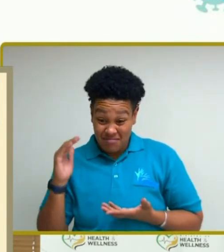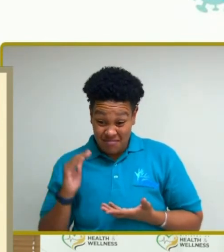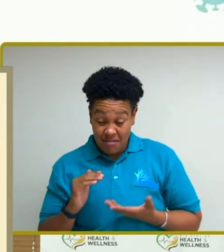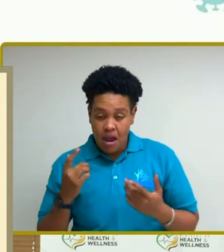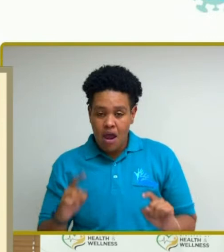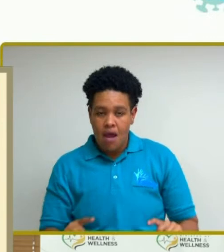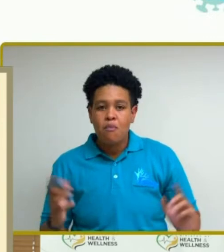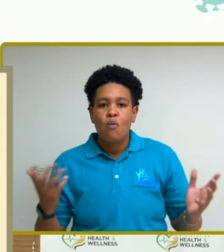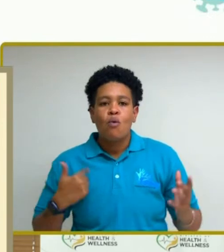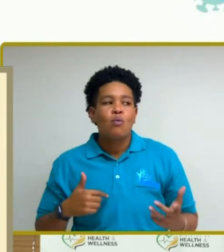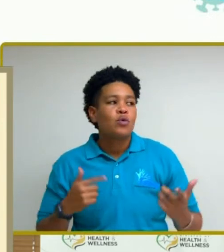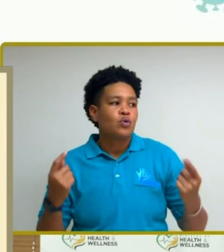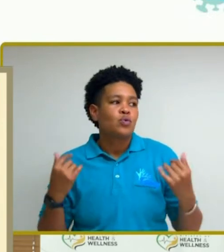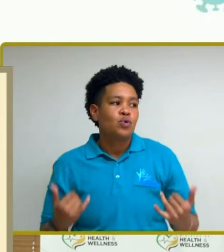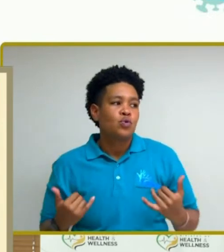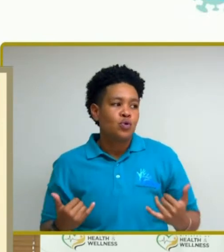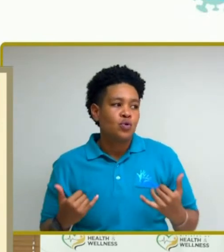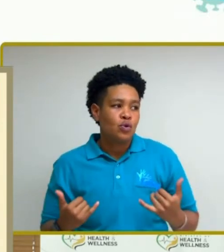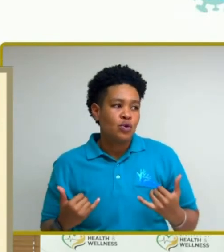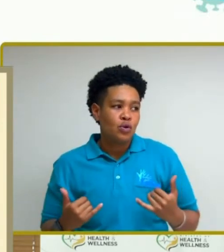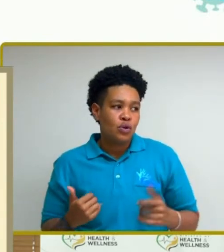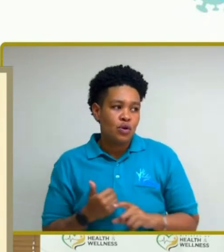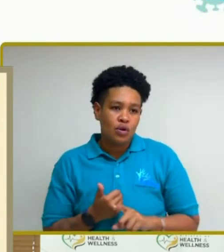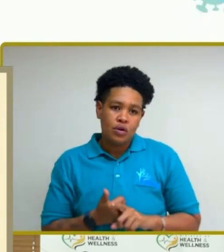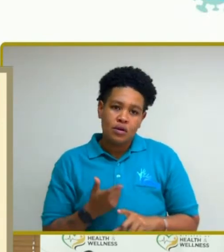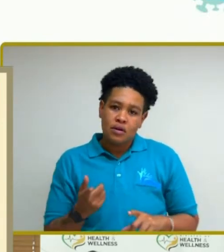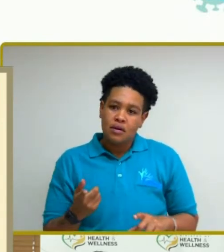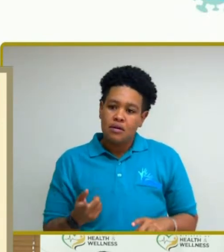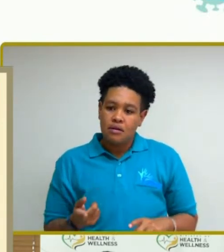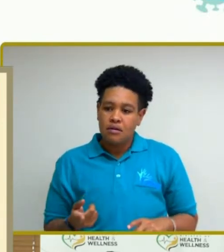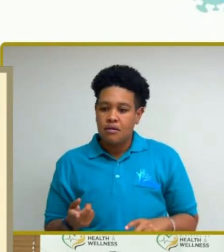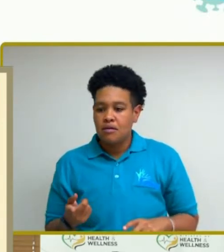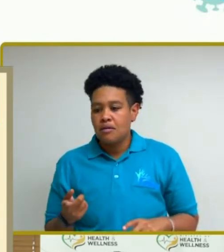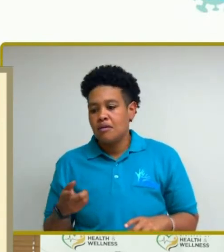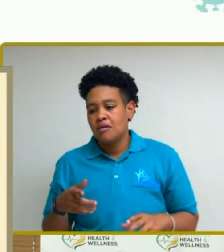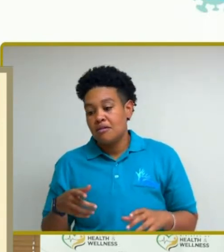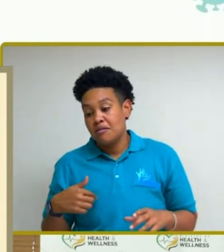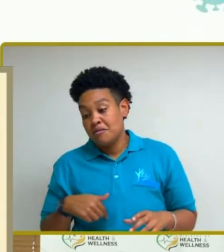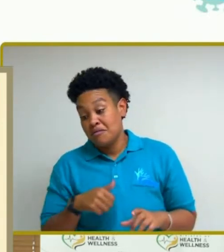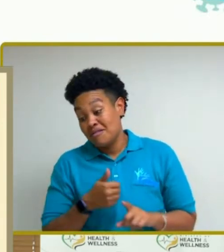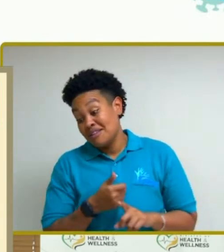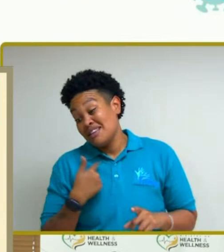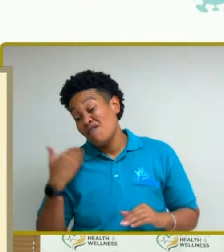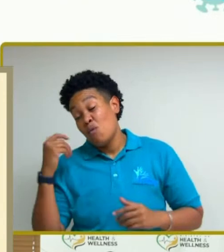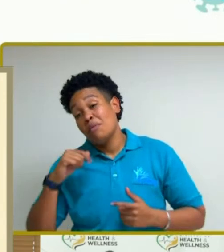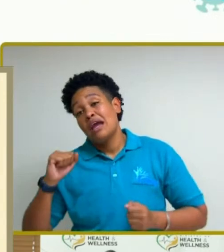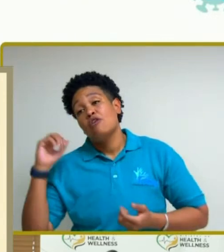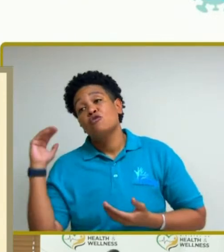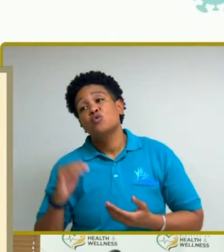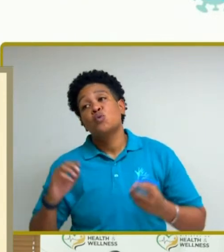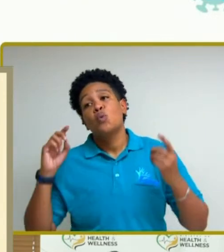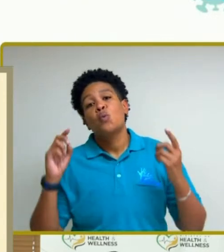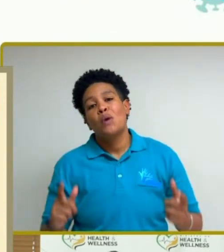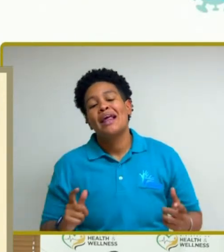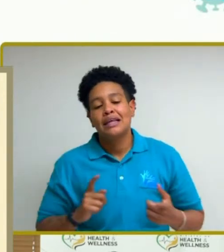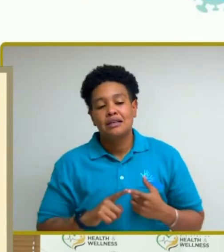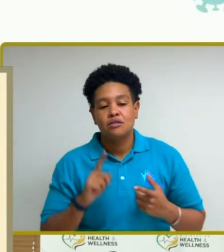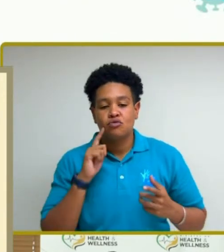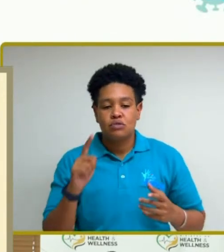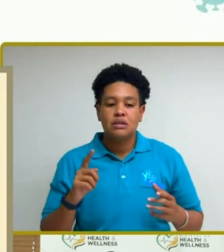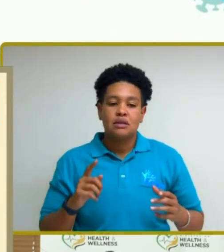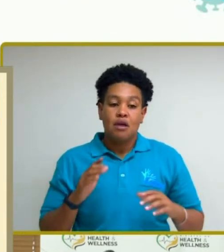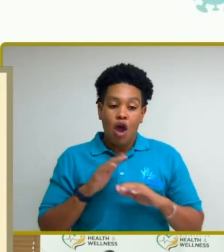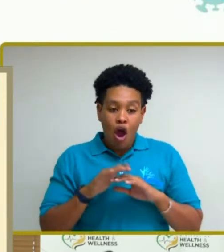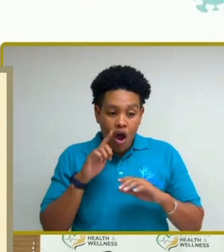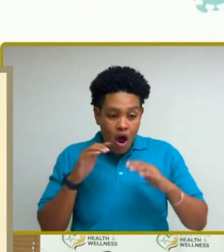this period now where we have increased the restrictions, we're hoping that we can bring this down quickly to get it under